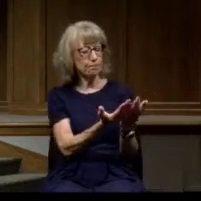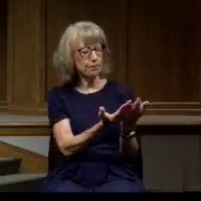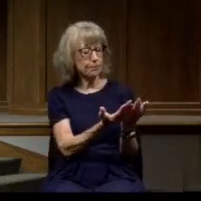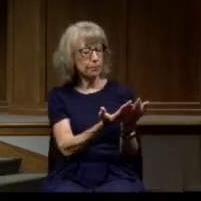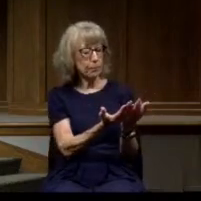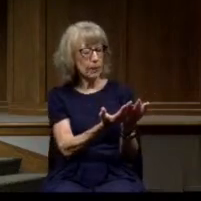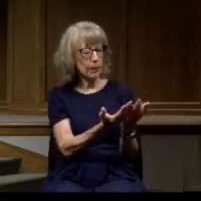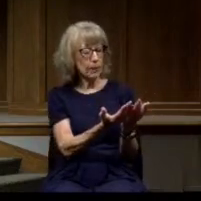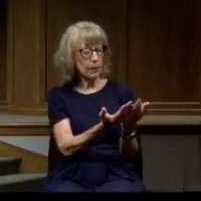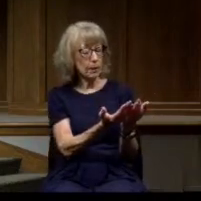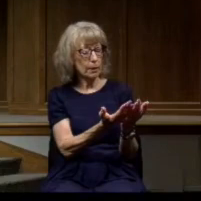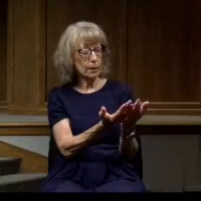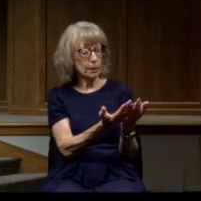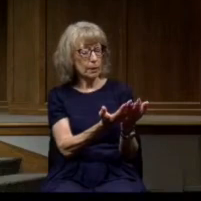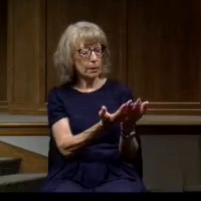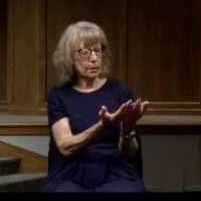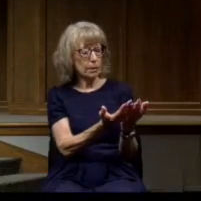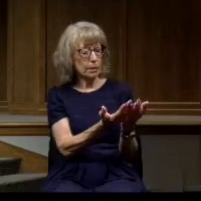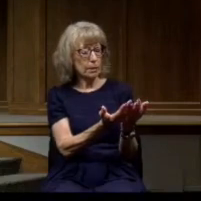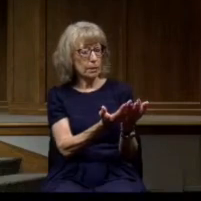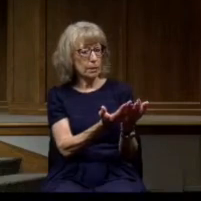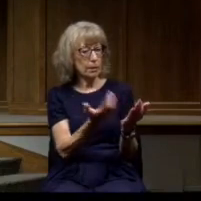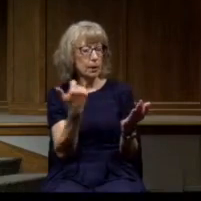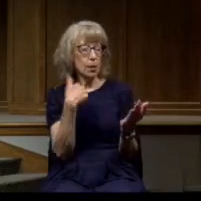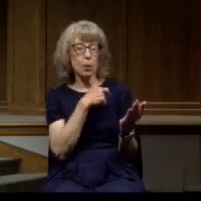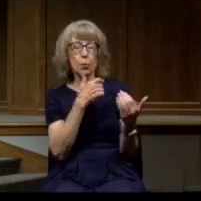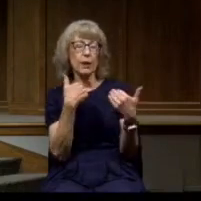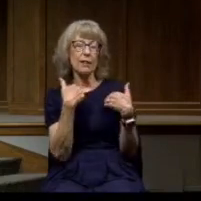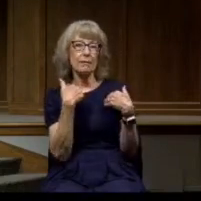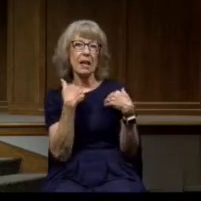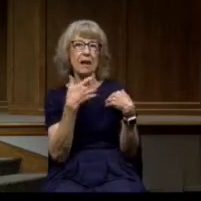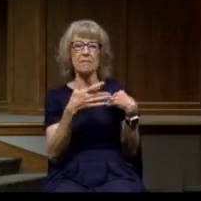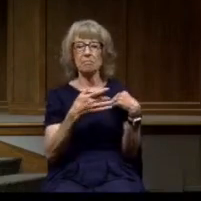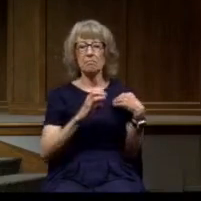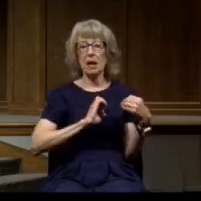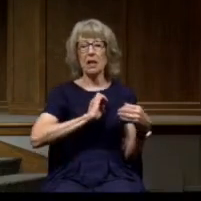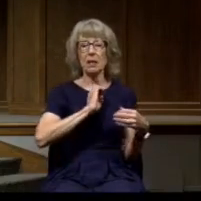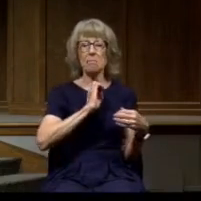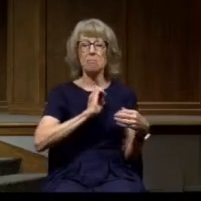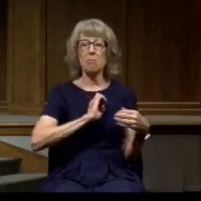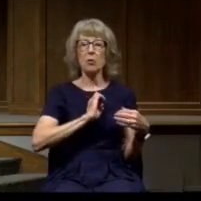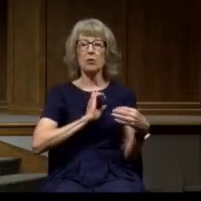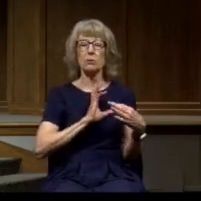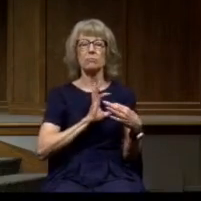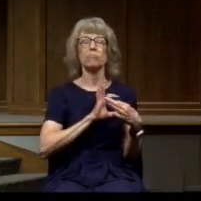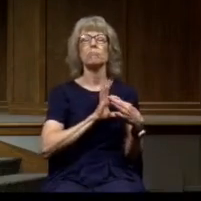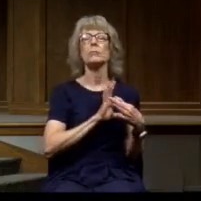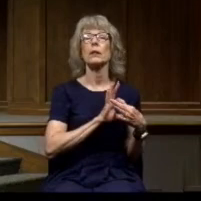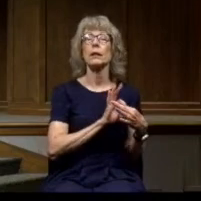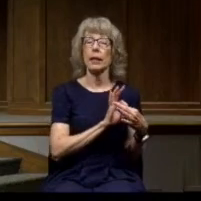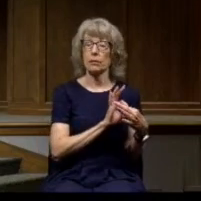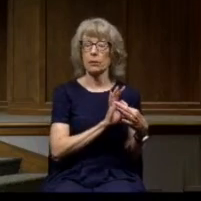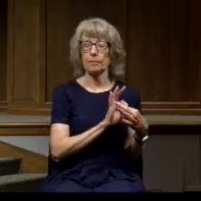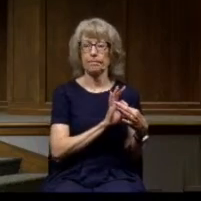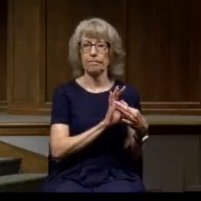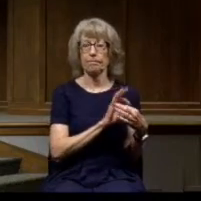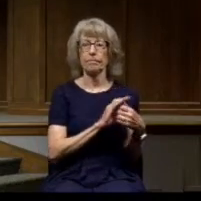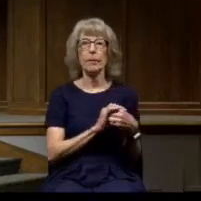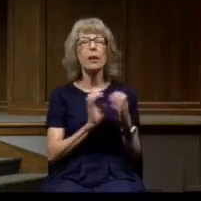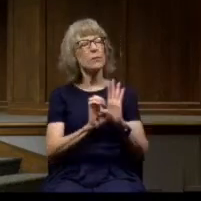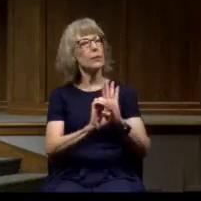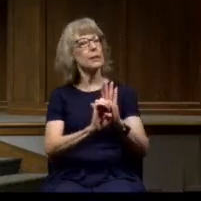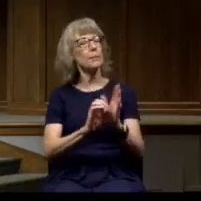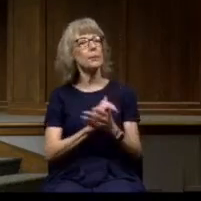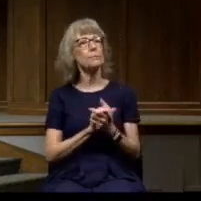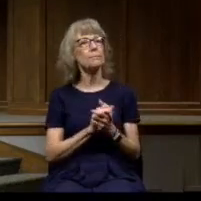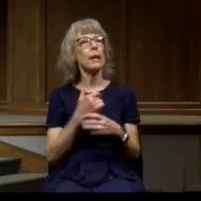we have very little emotional stake in their issues. So for example, if